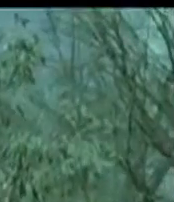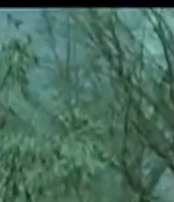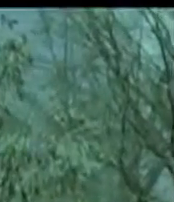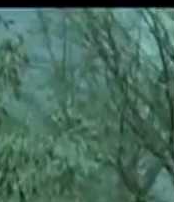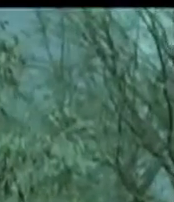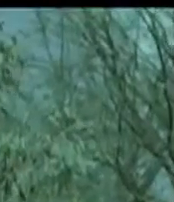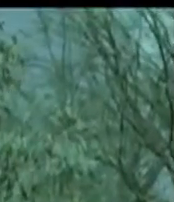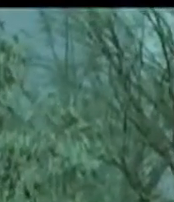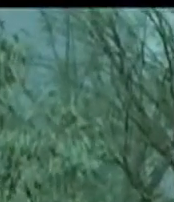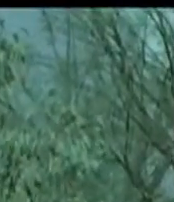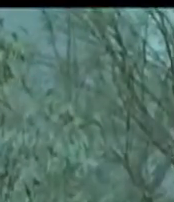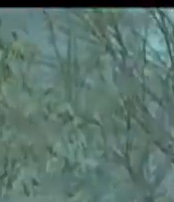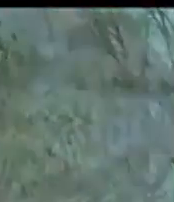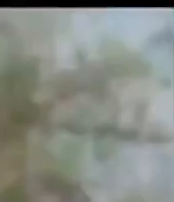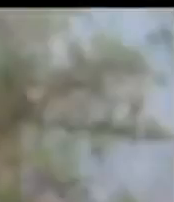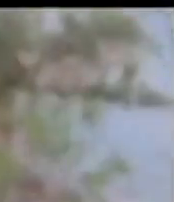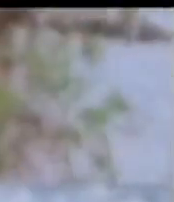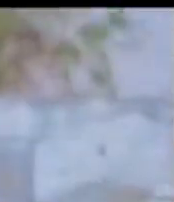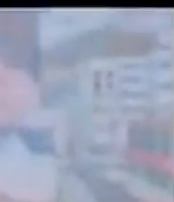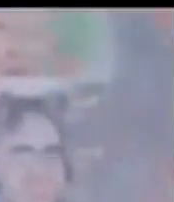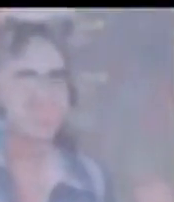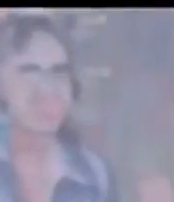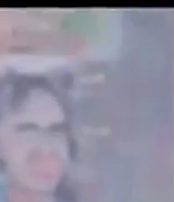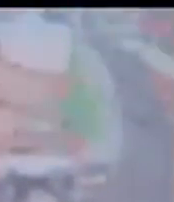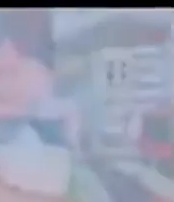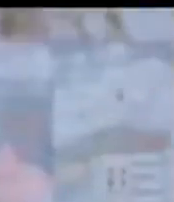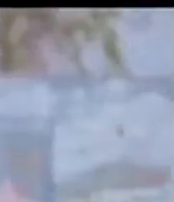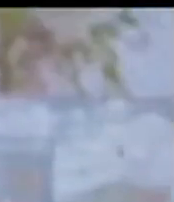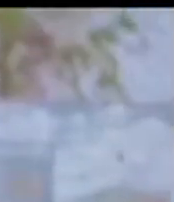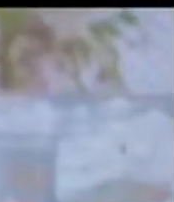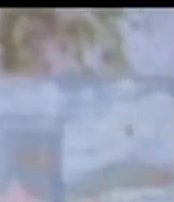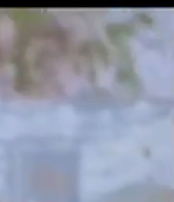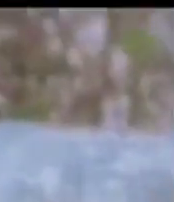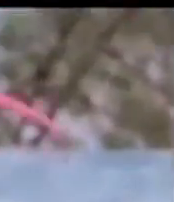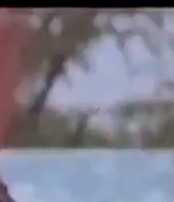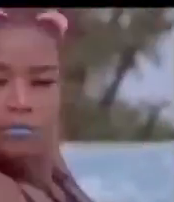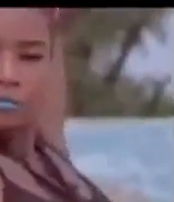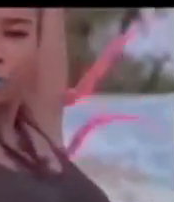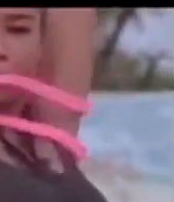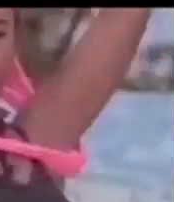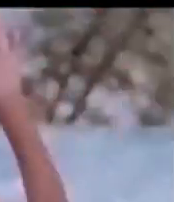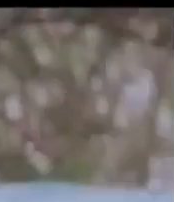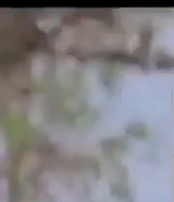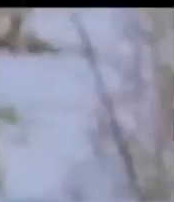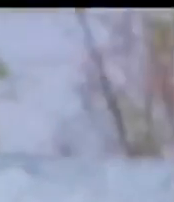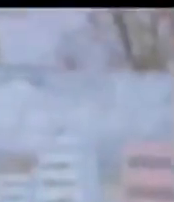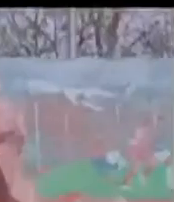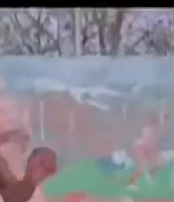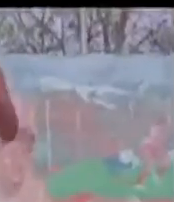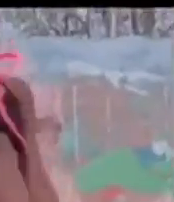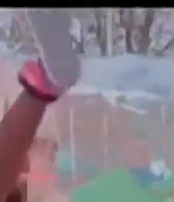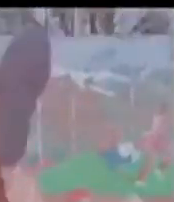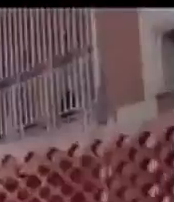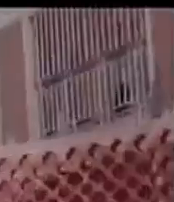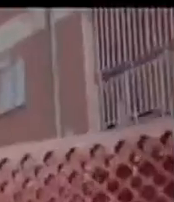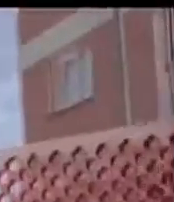I pray to God for my enemy. When you're ready, baby, when I